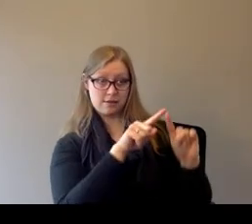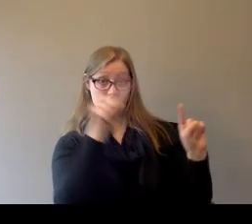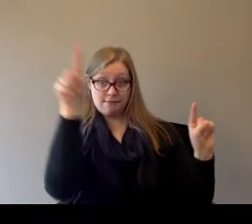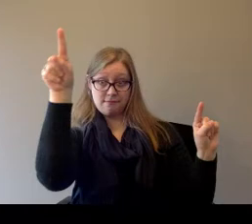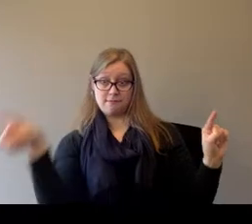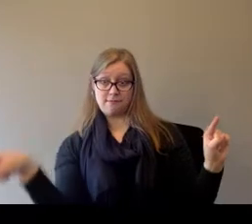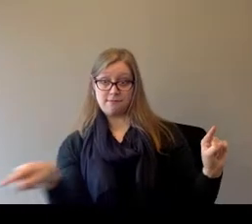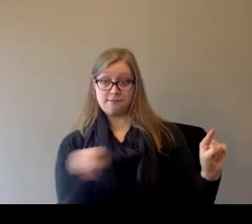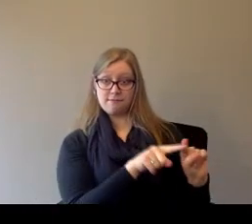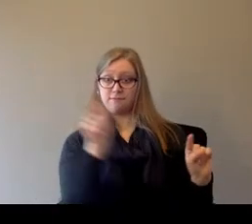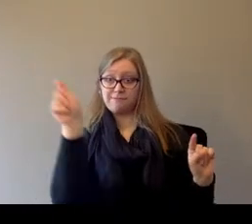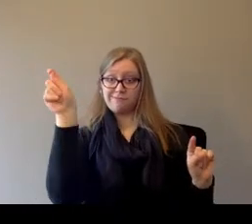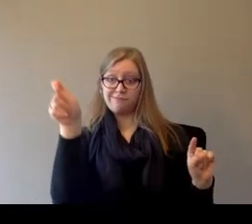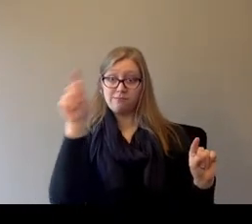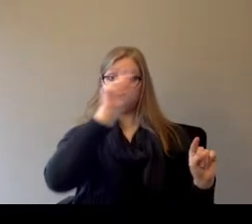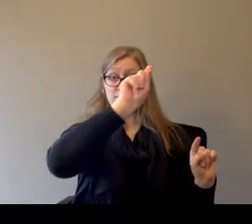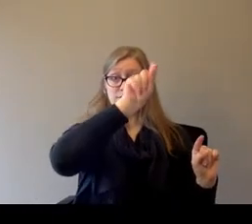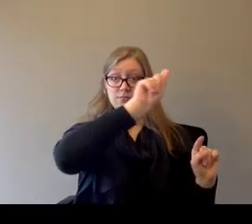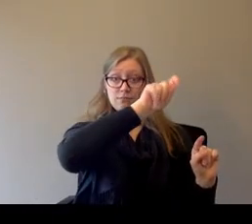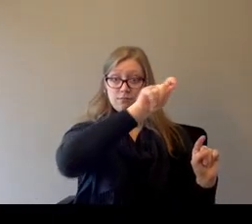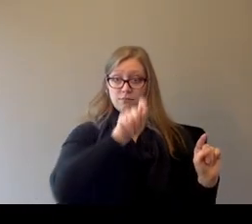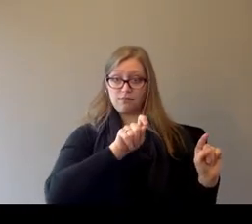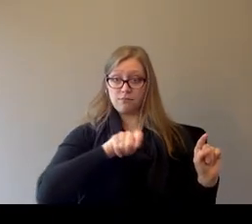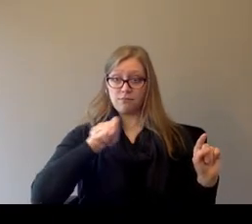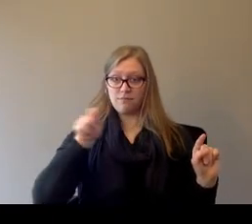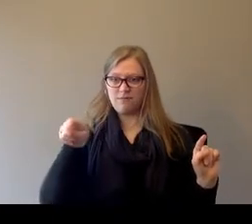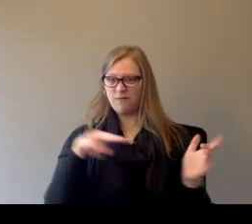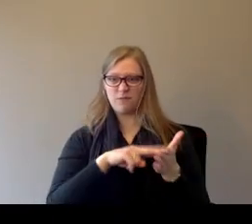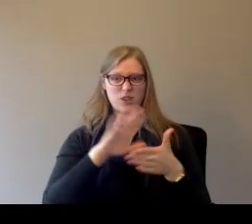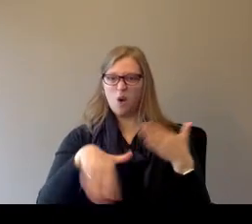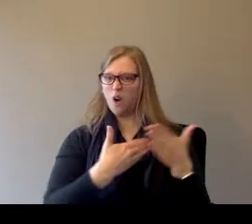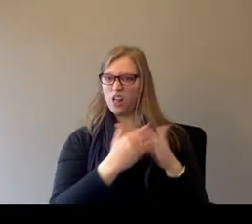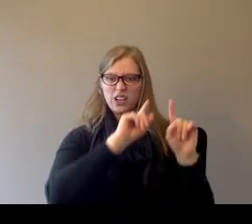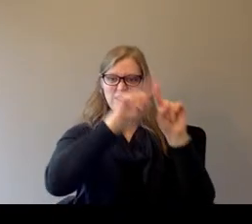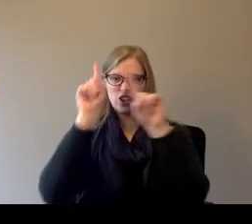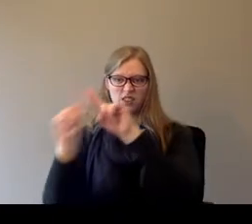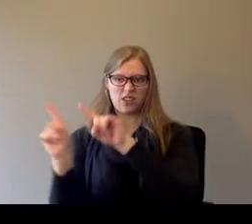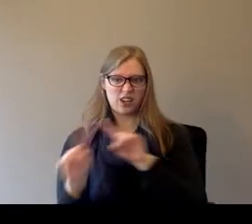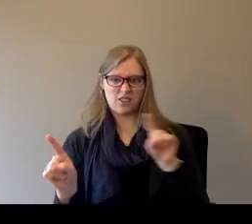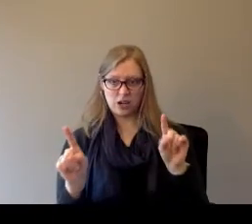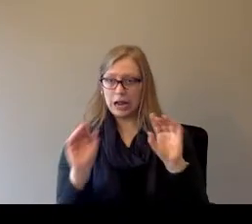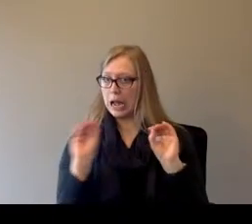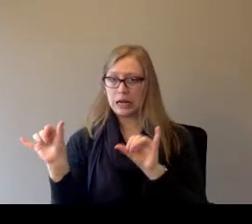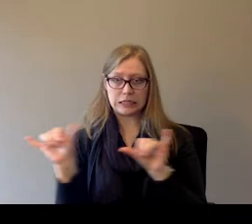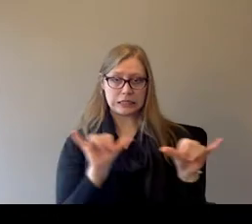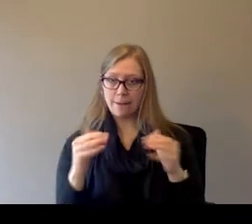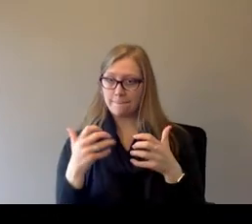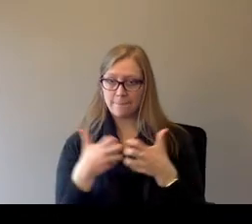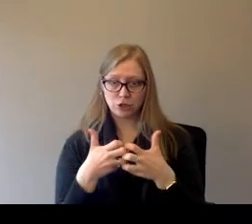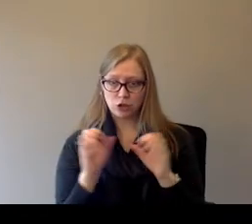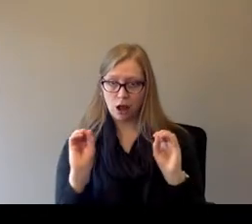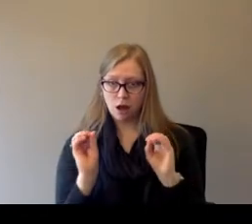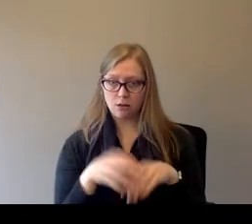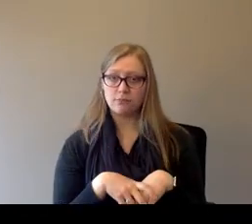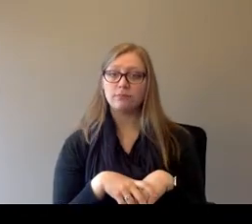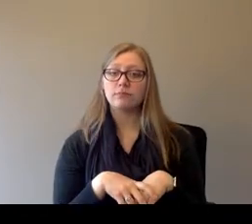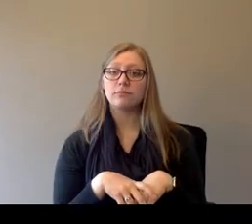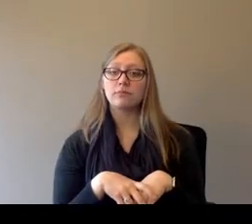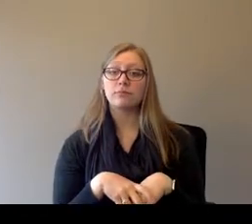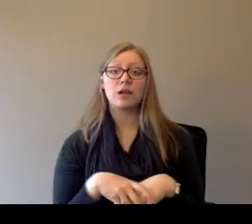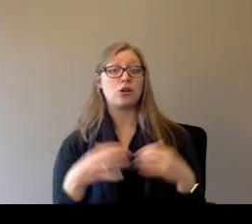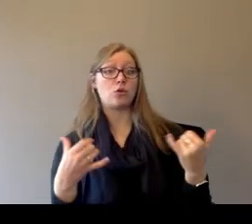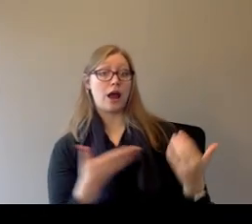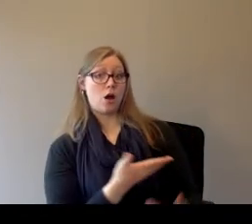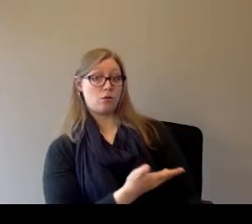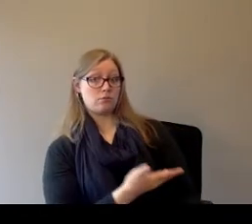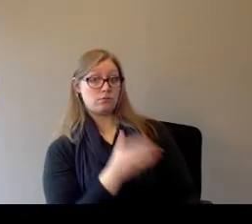sides had different lengths. So here we have an example of some triangles we want to identify, or classify rather, by